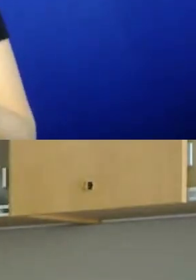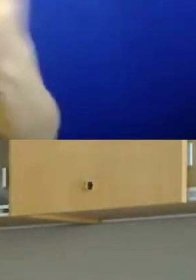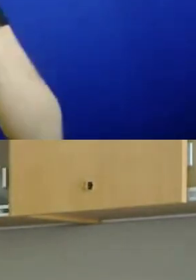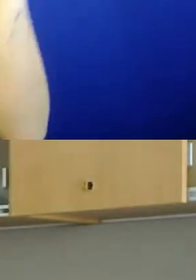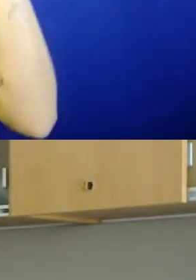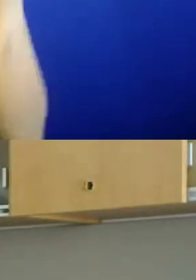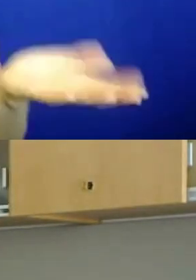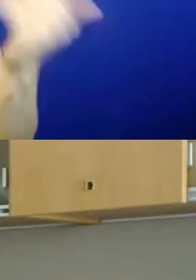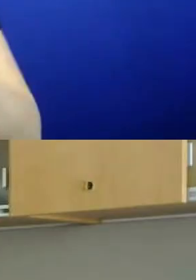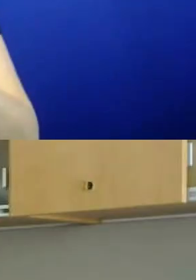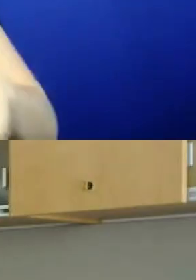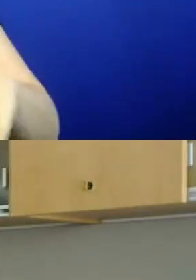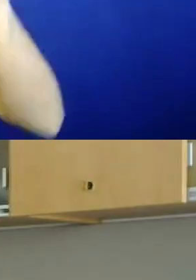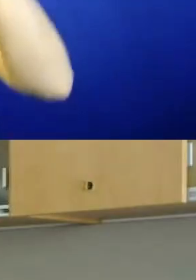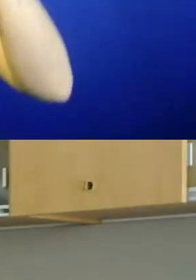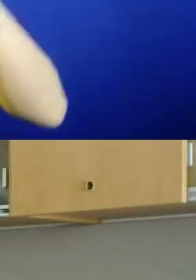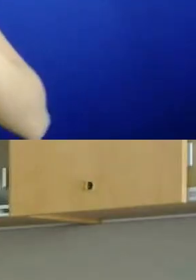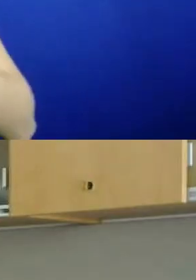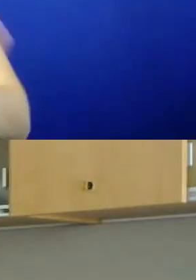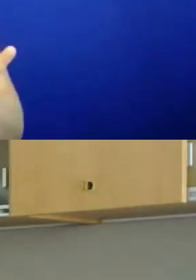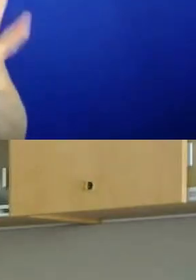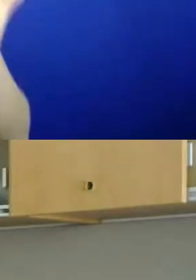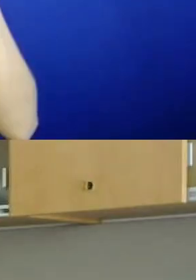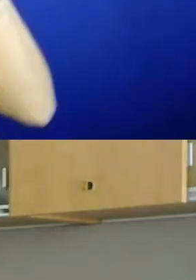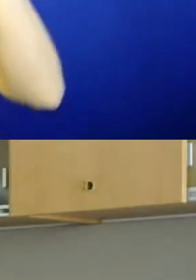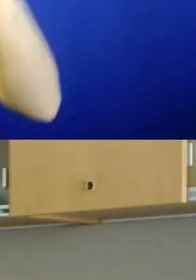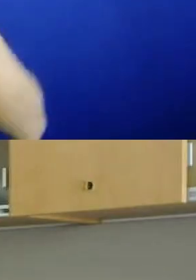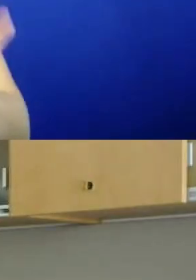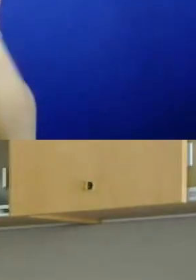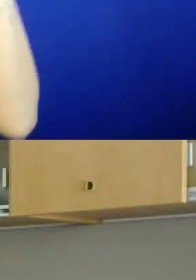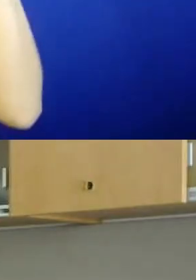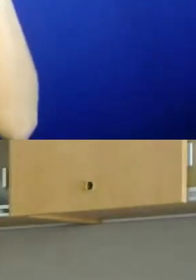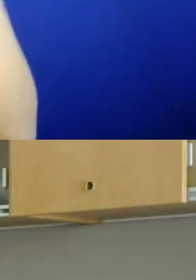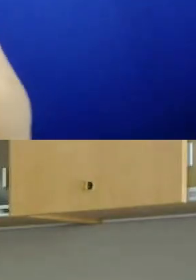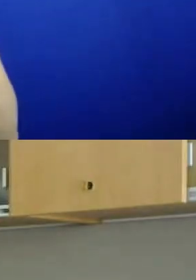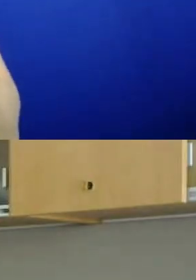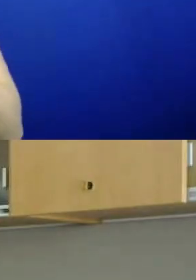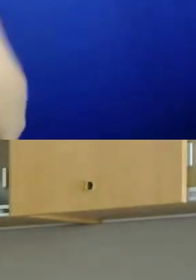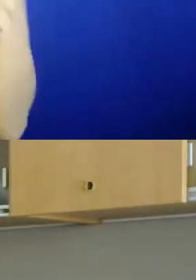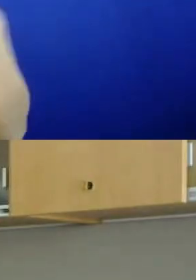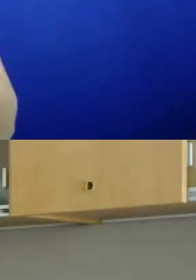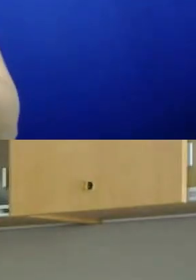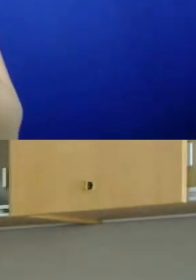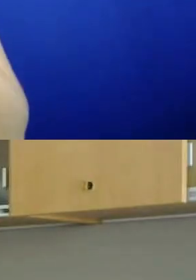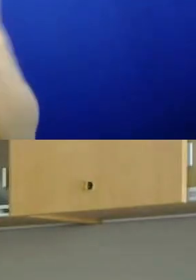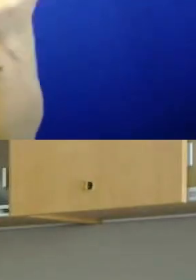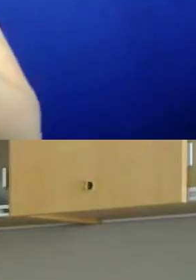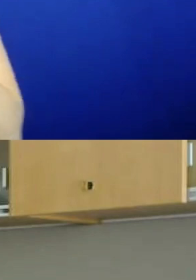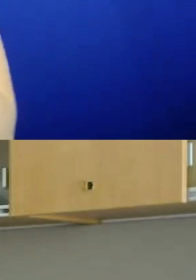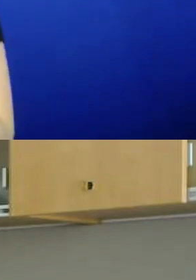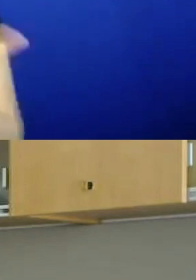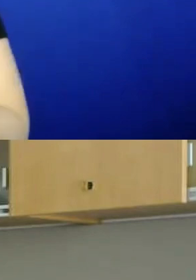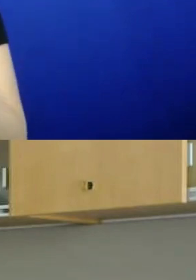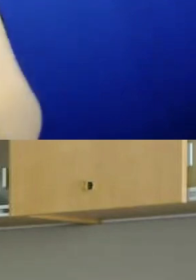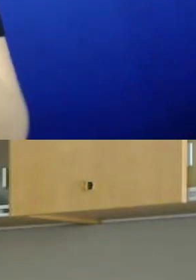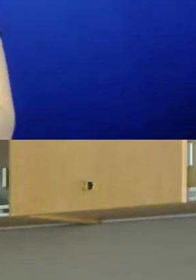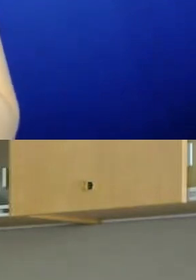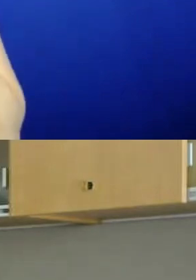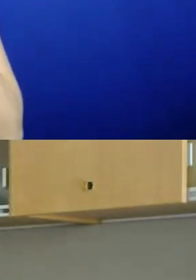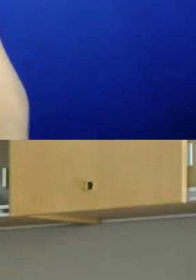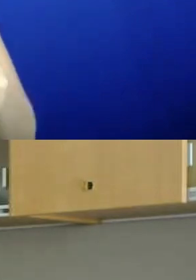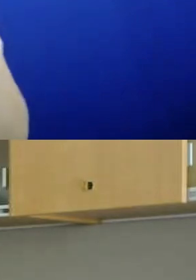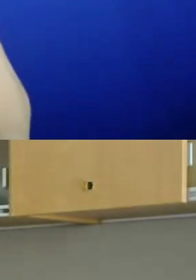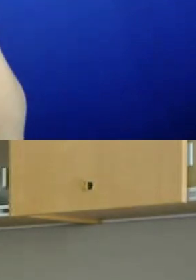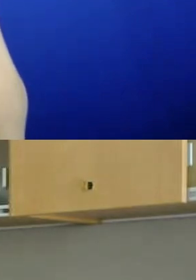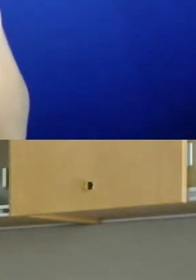presenters again. This was an amazing webinar. I learned a ton. I'd like to thank our interpreters for making sure that this